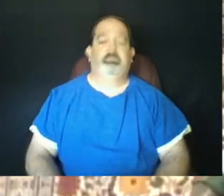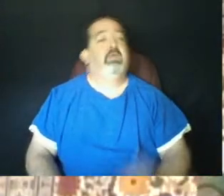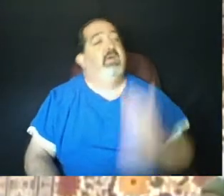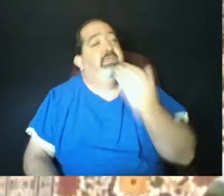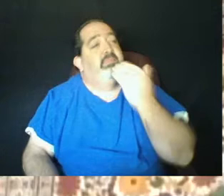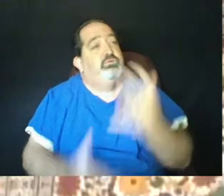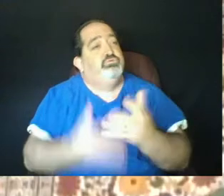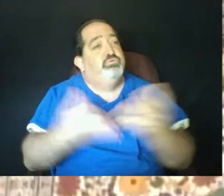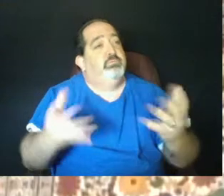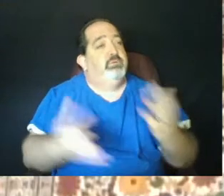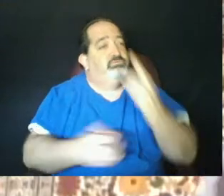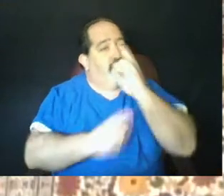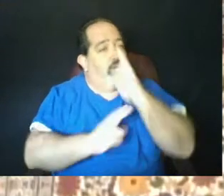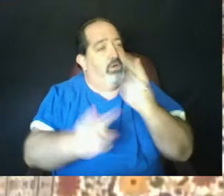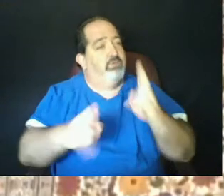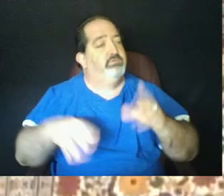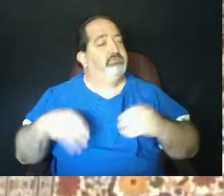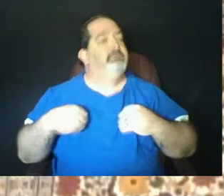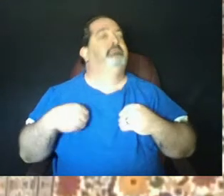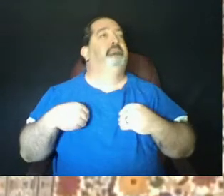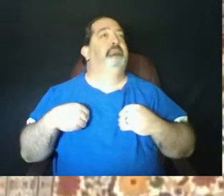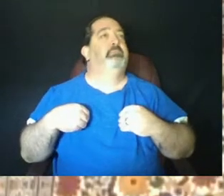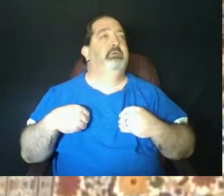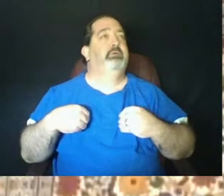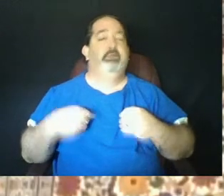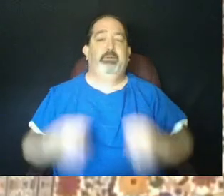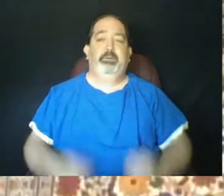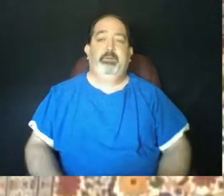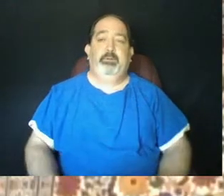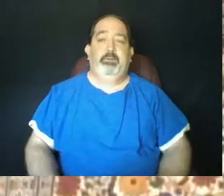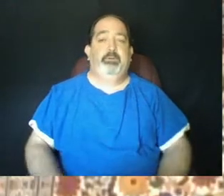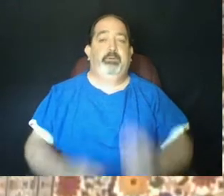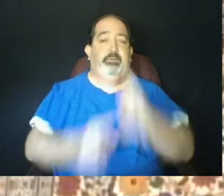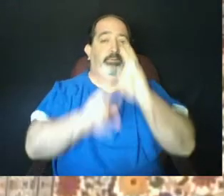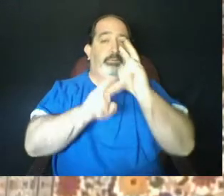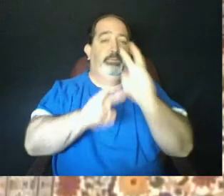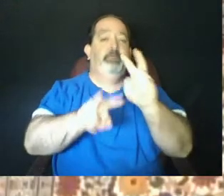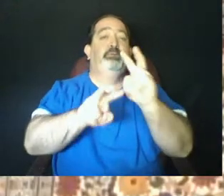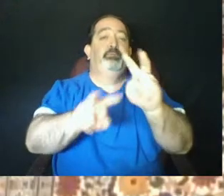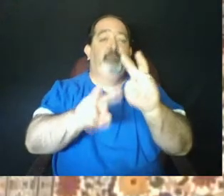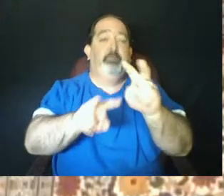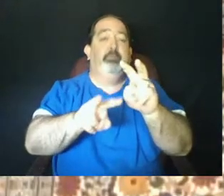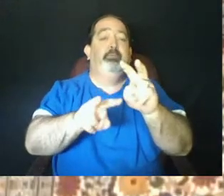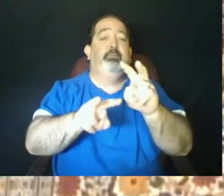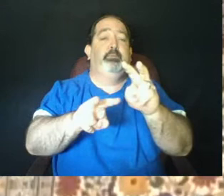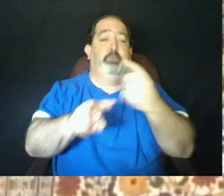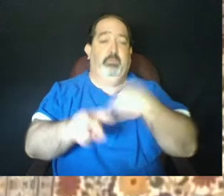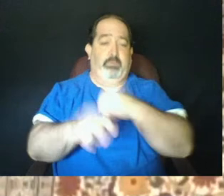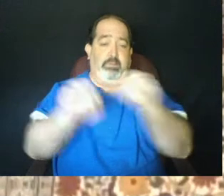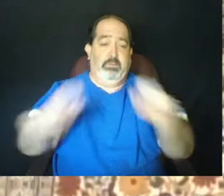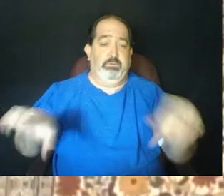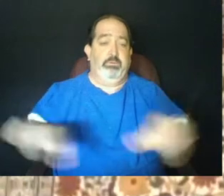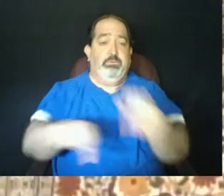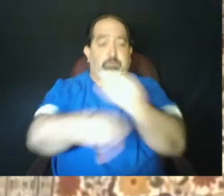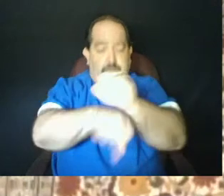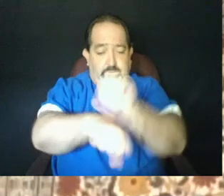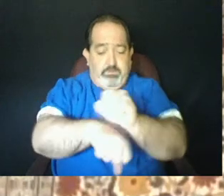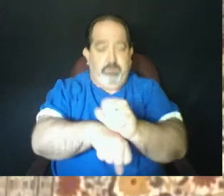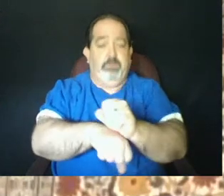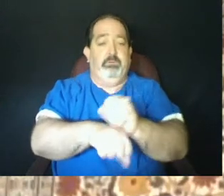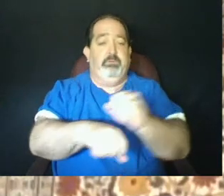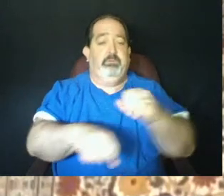Thank you very much for this honor. We are very much looking forward to what we can do for our people,